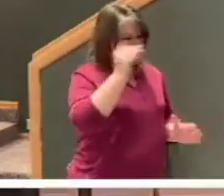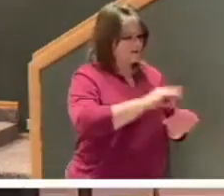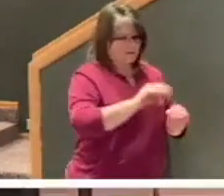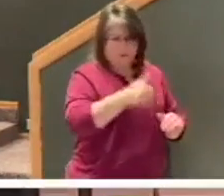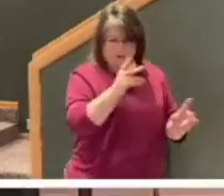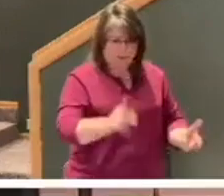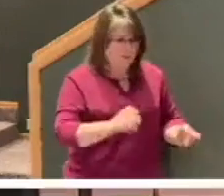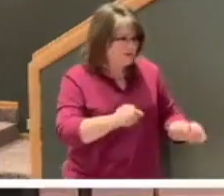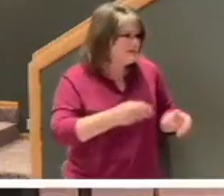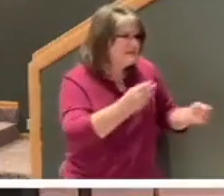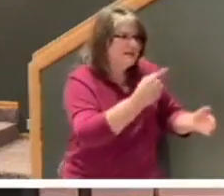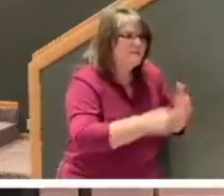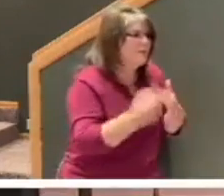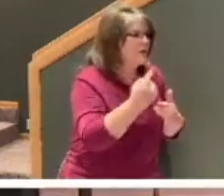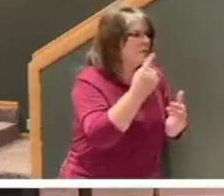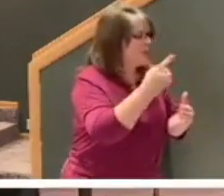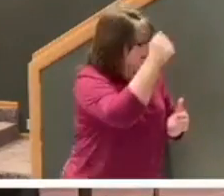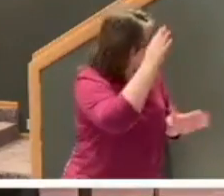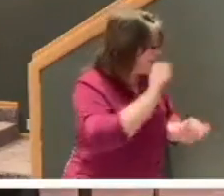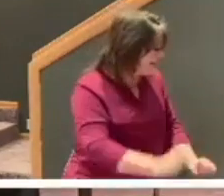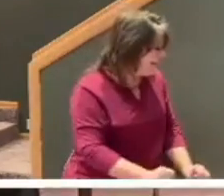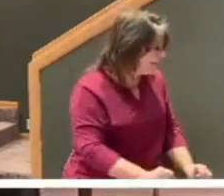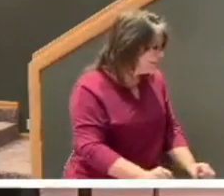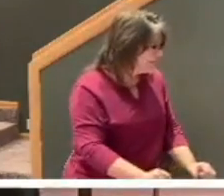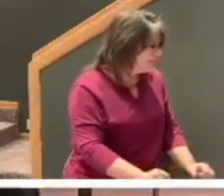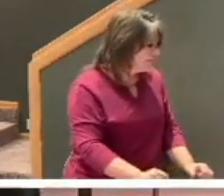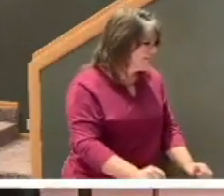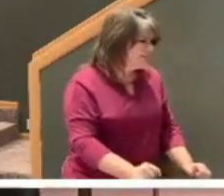else can give you what only God can give you.